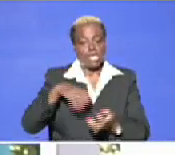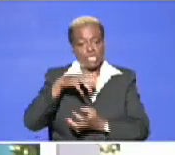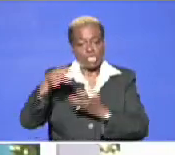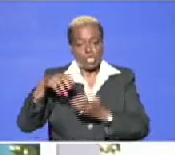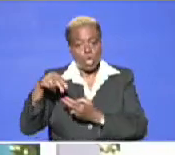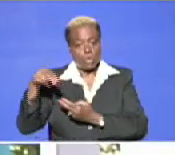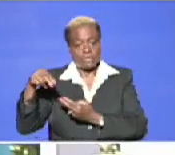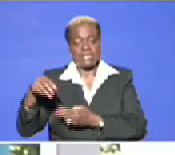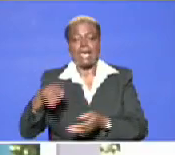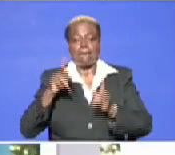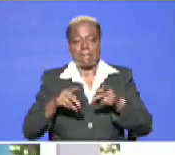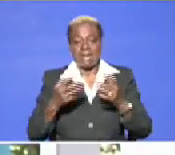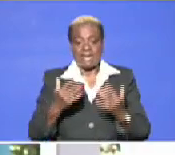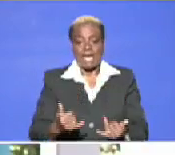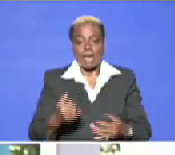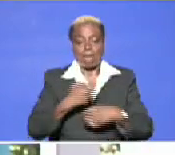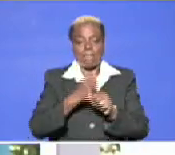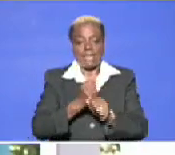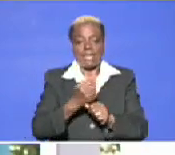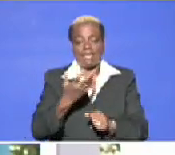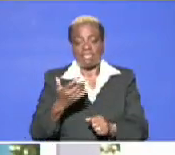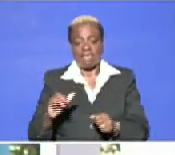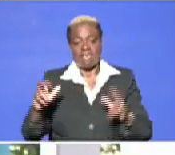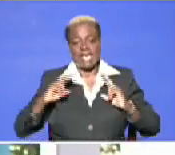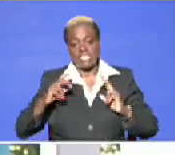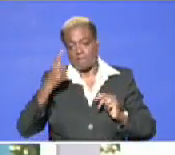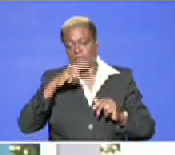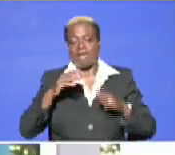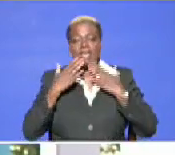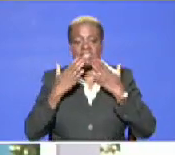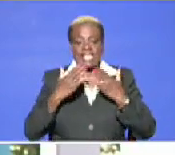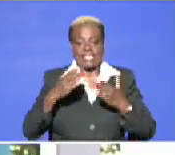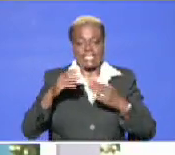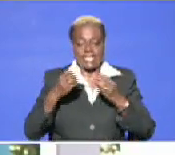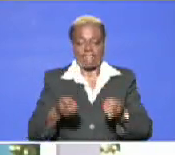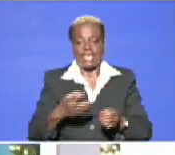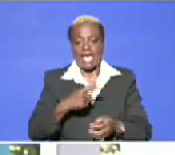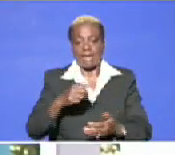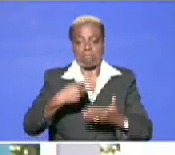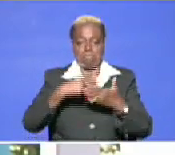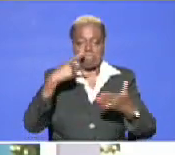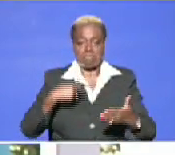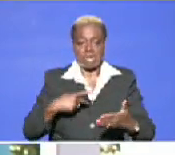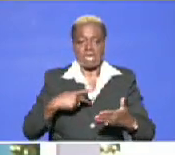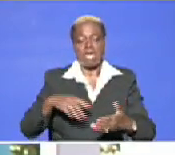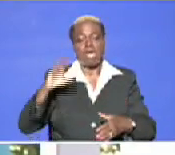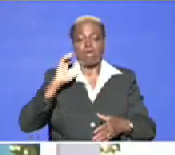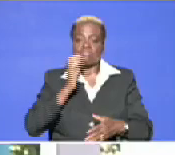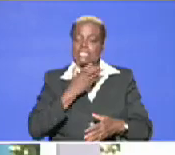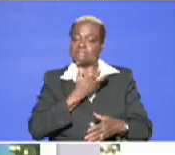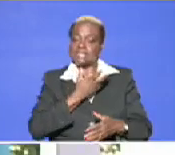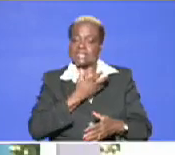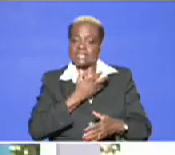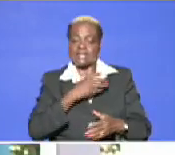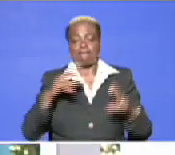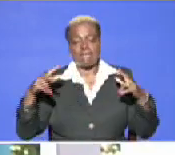Christmas vacations, and they start to go online and do their research and see much of the country that has been